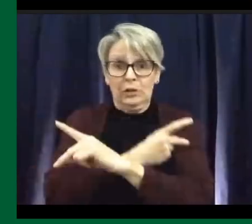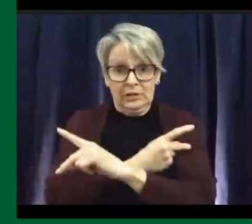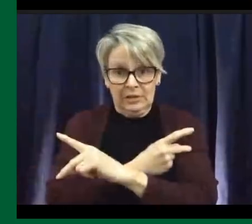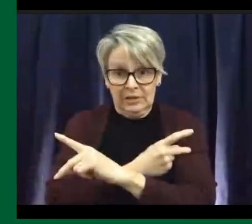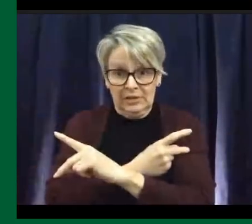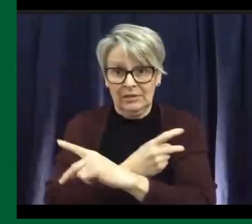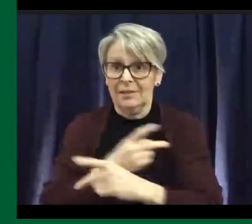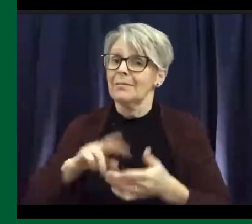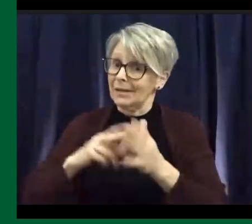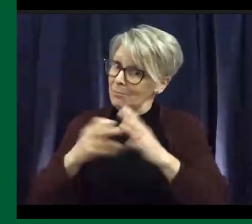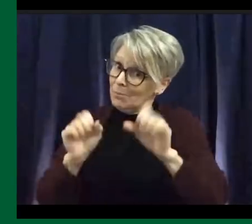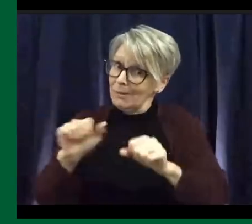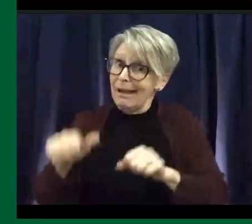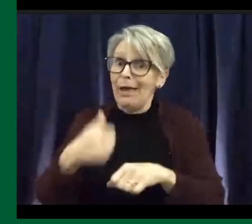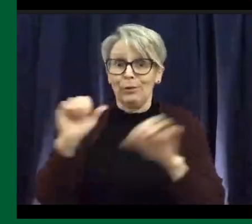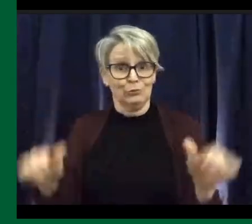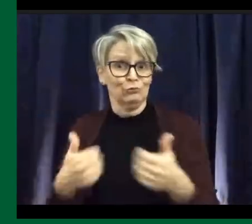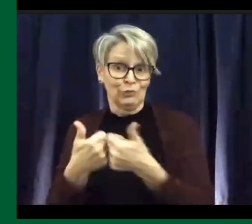in terms of